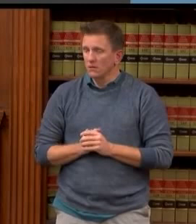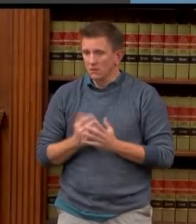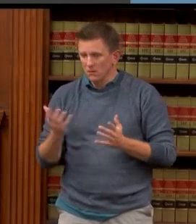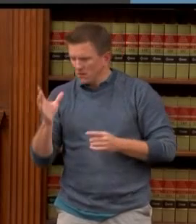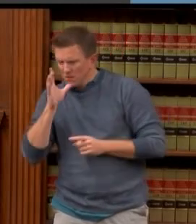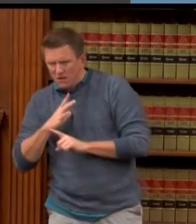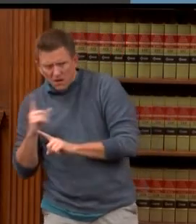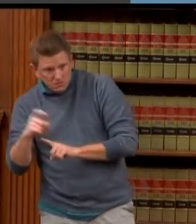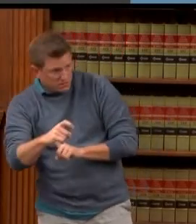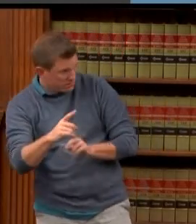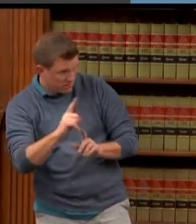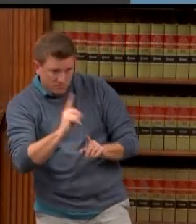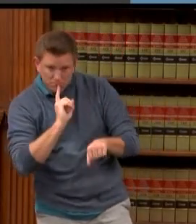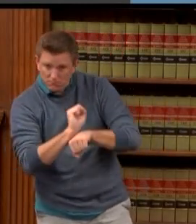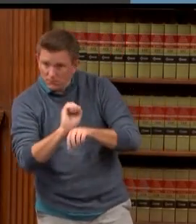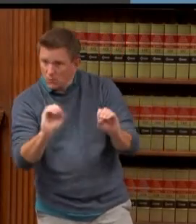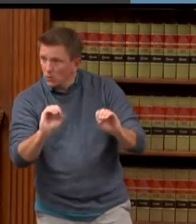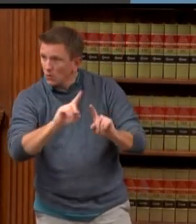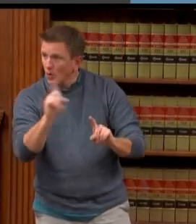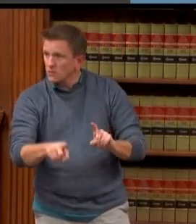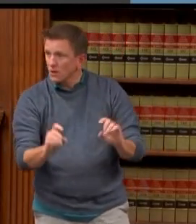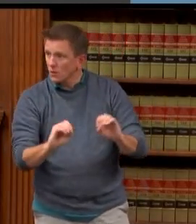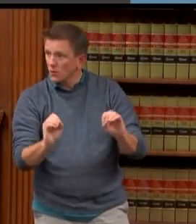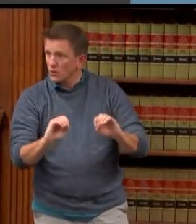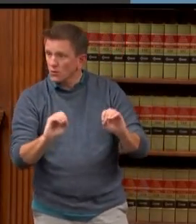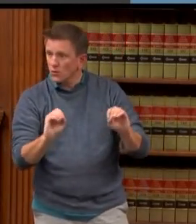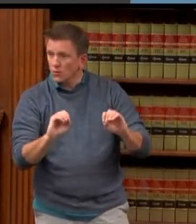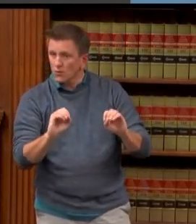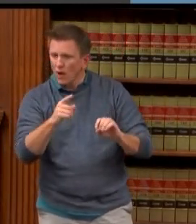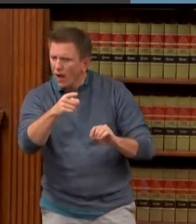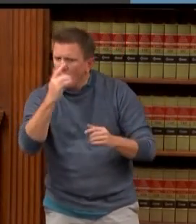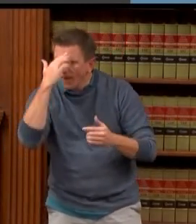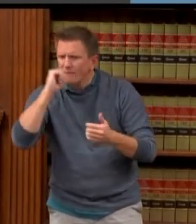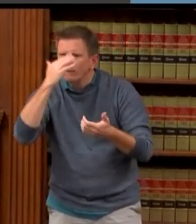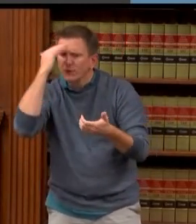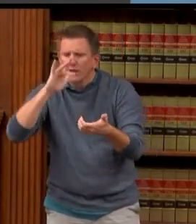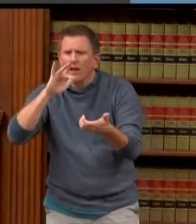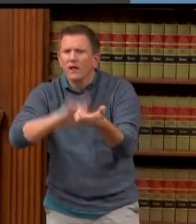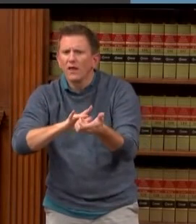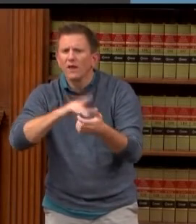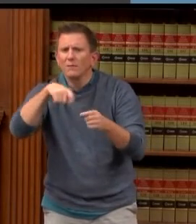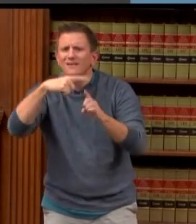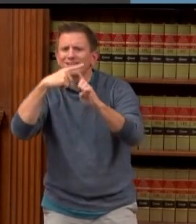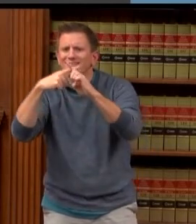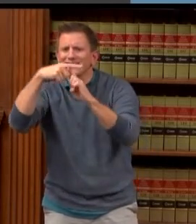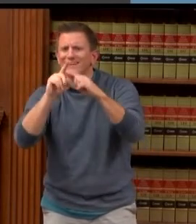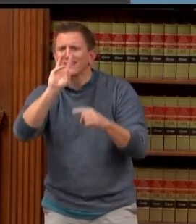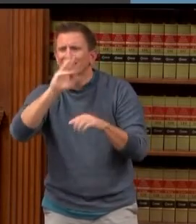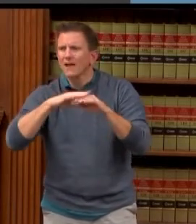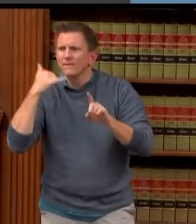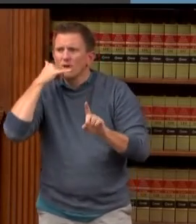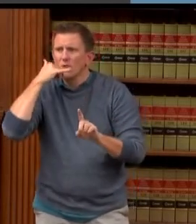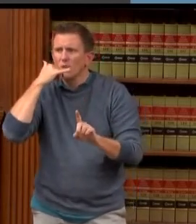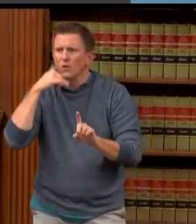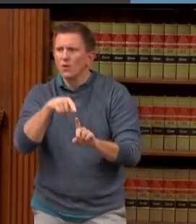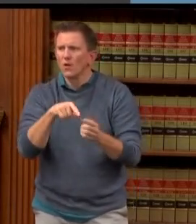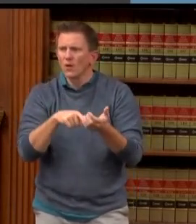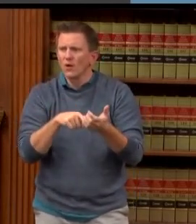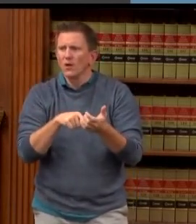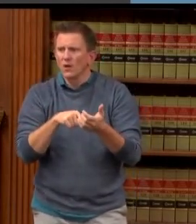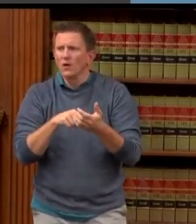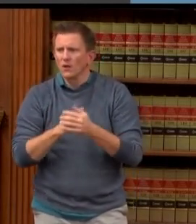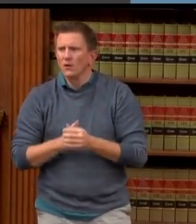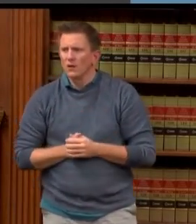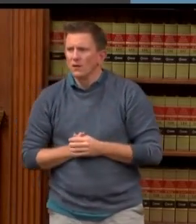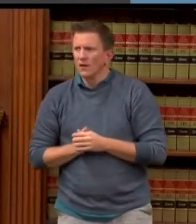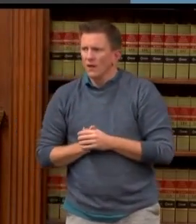Remember to *6 to unmute. Yeah, Bob, I got one more just to kind of follow up on my first question. This is Conrad with the Post again. I mean, can